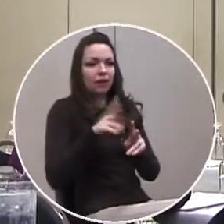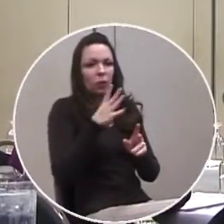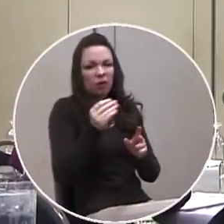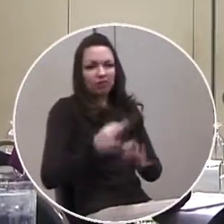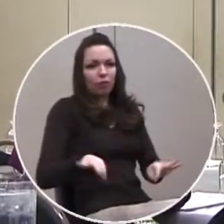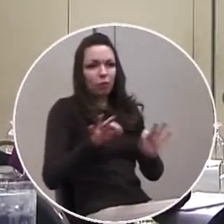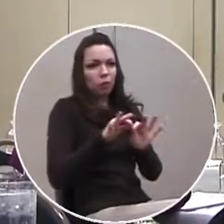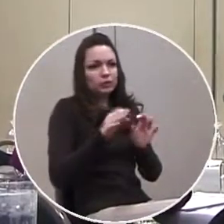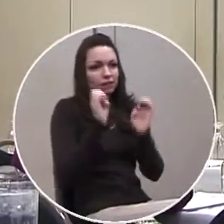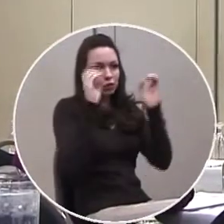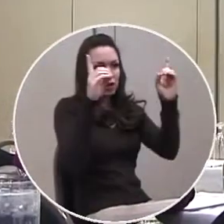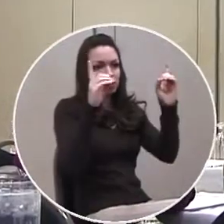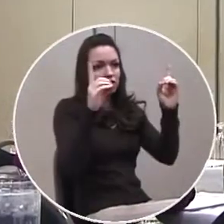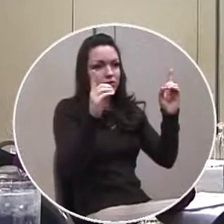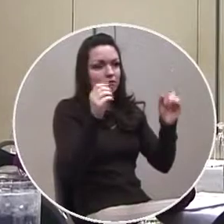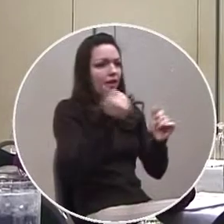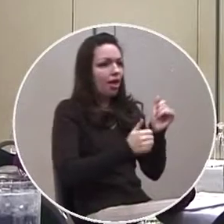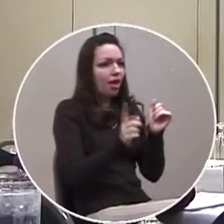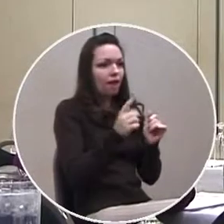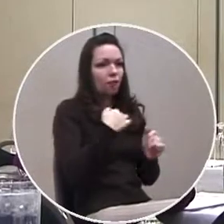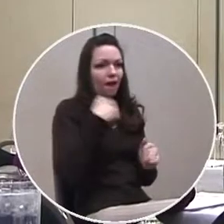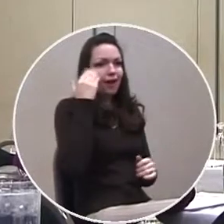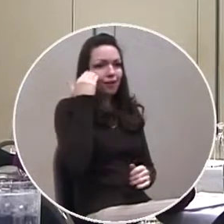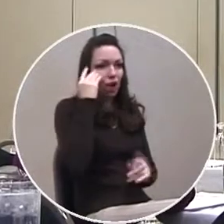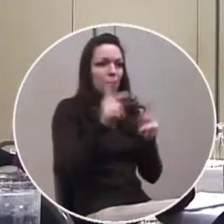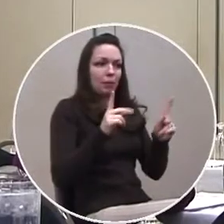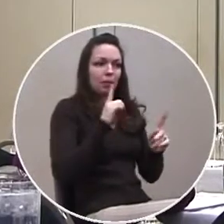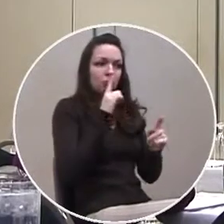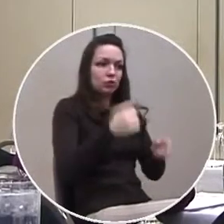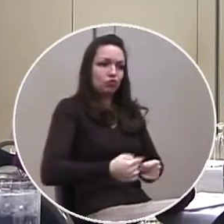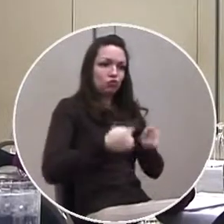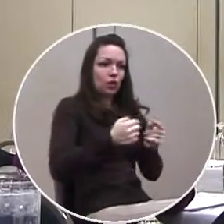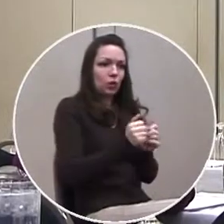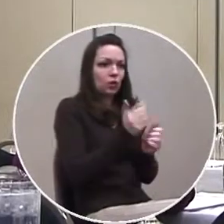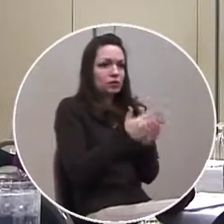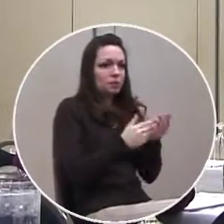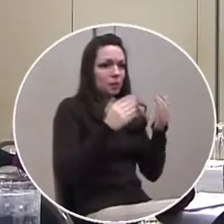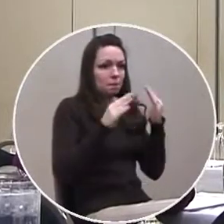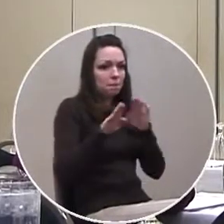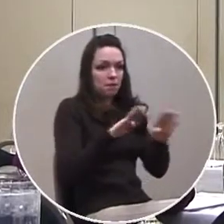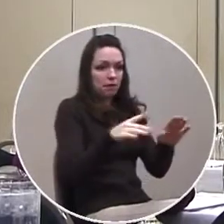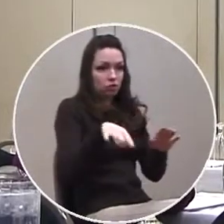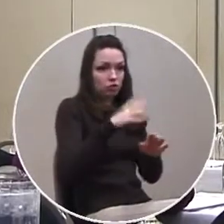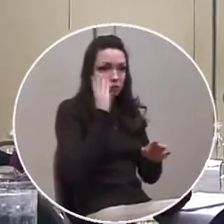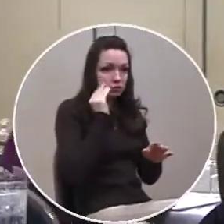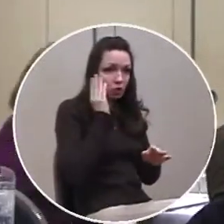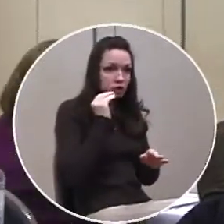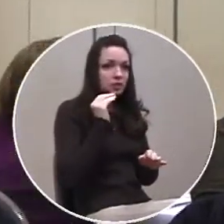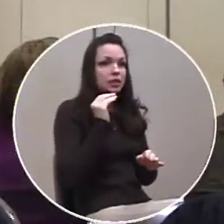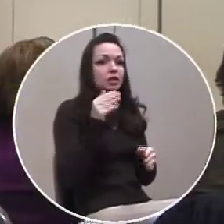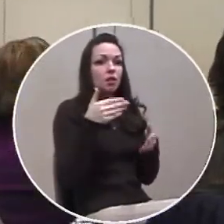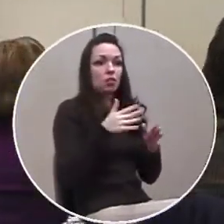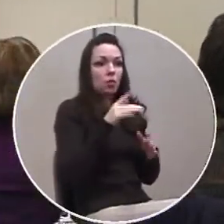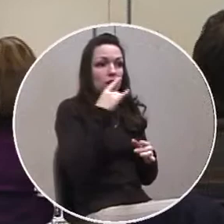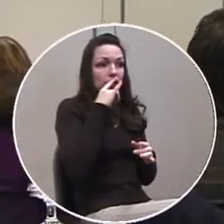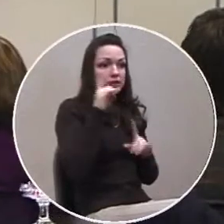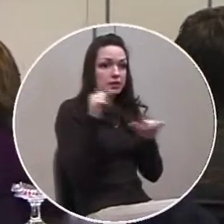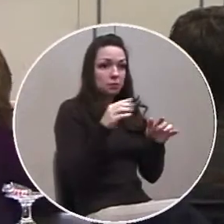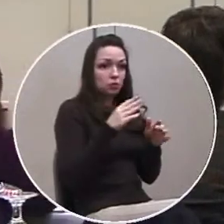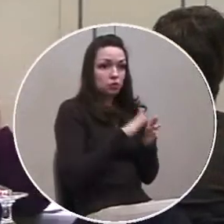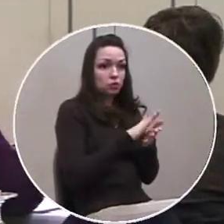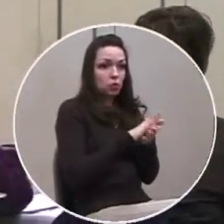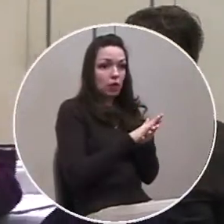education. And everywhere I know, people are struggling with some of the behaviors that they're experiencing, the way kids come to school at